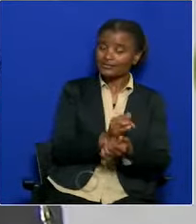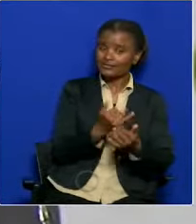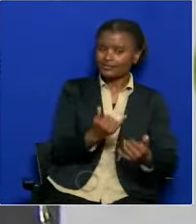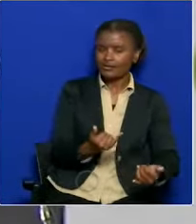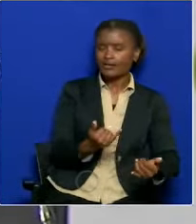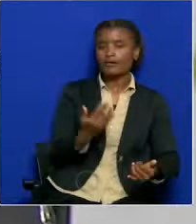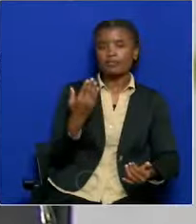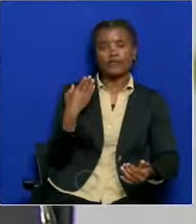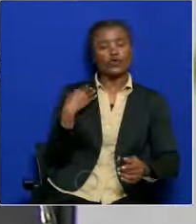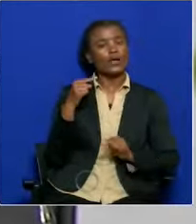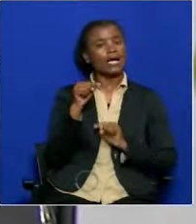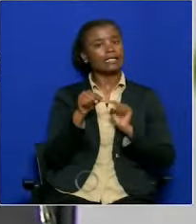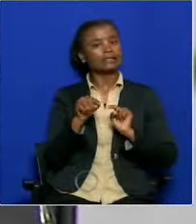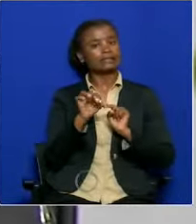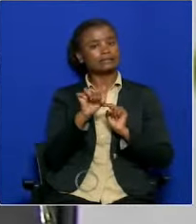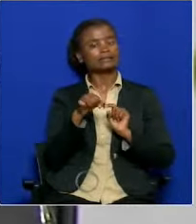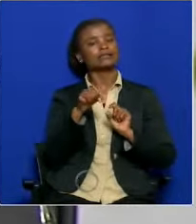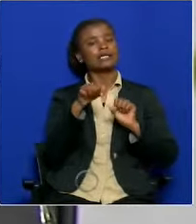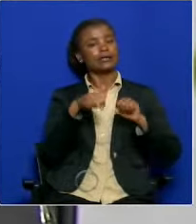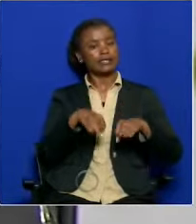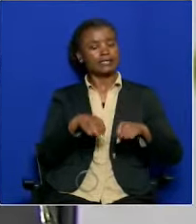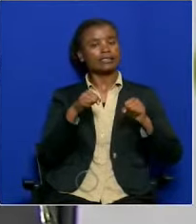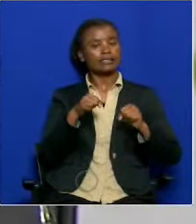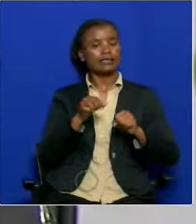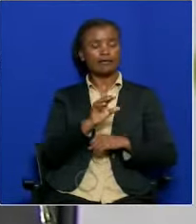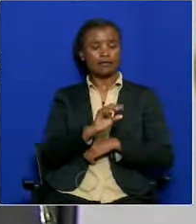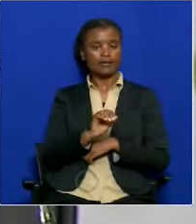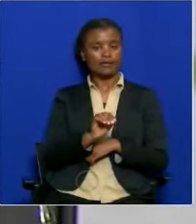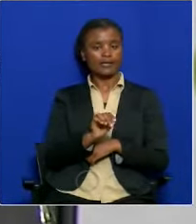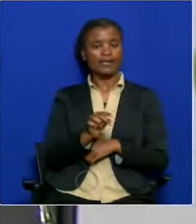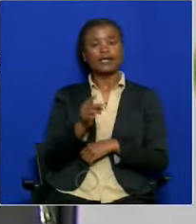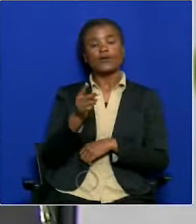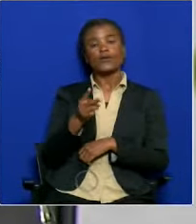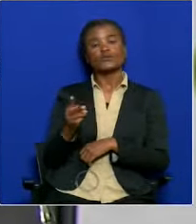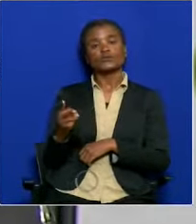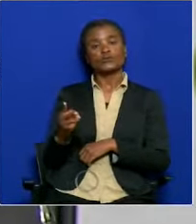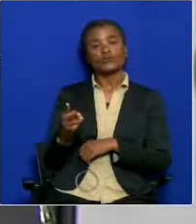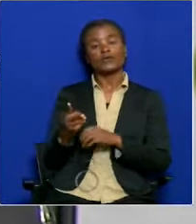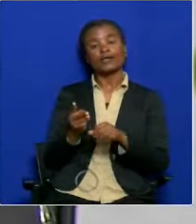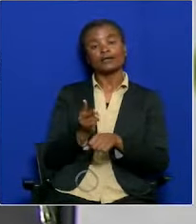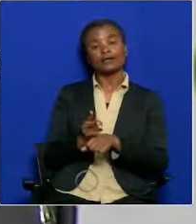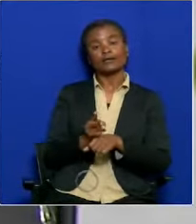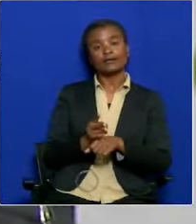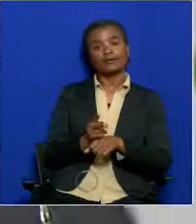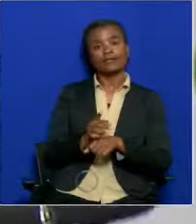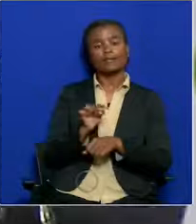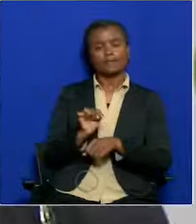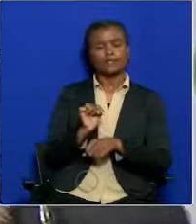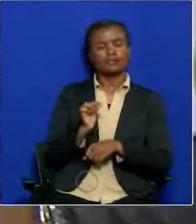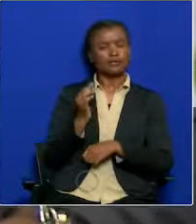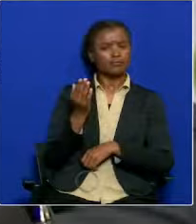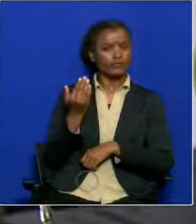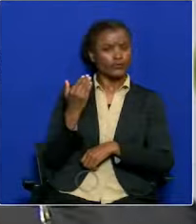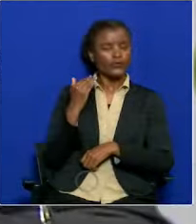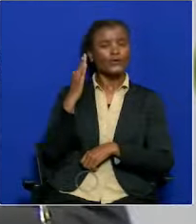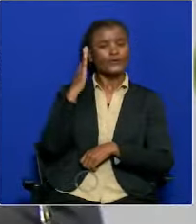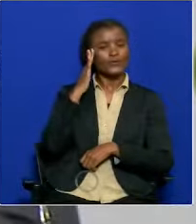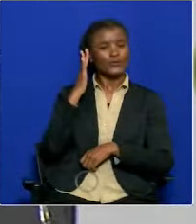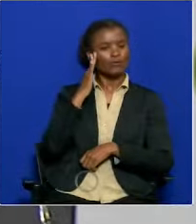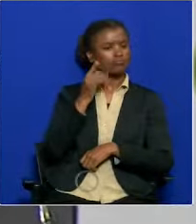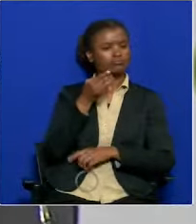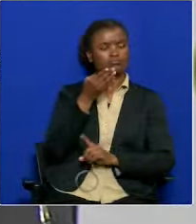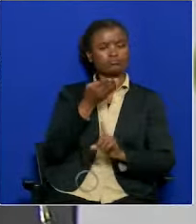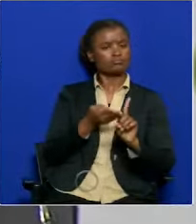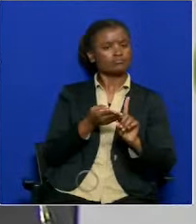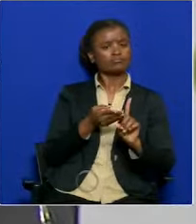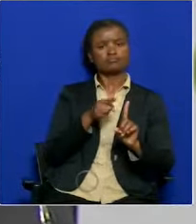that. And again, I said I knew him with not being charged of anything or